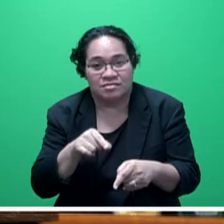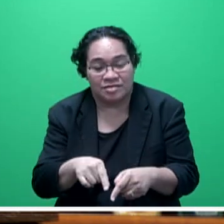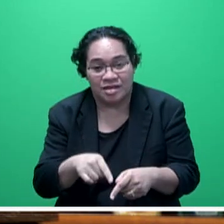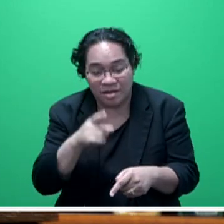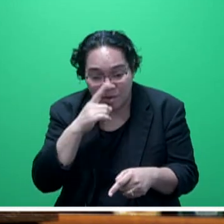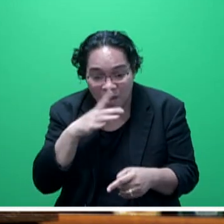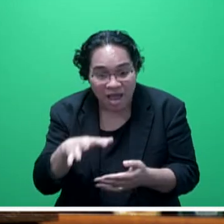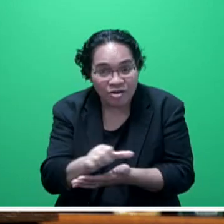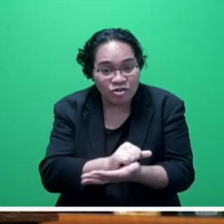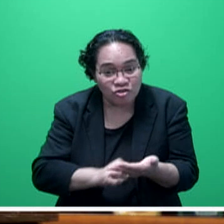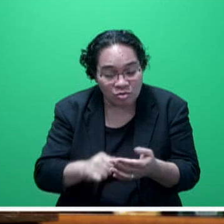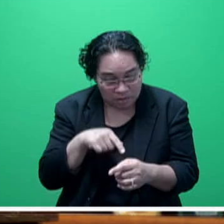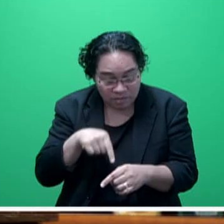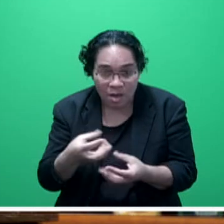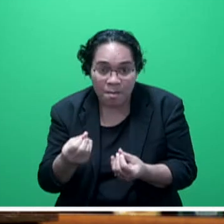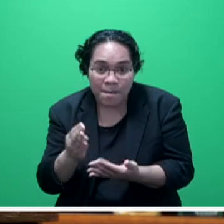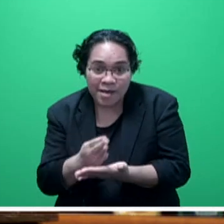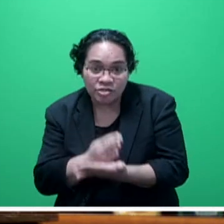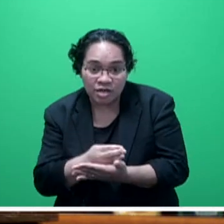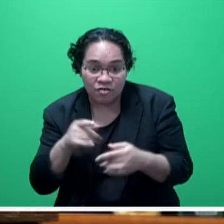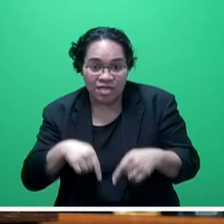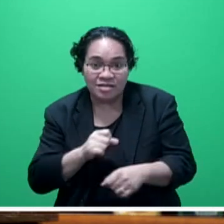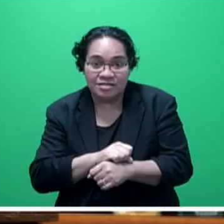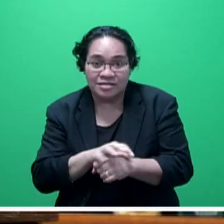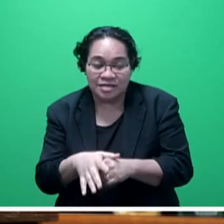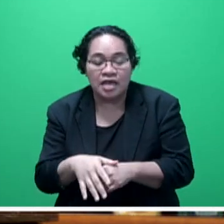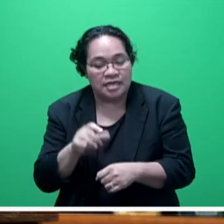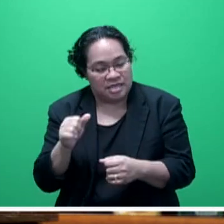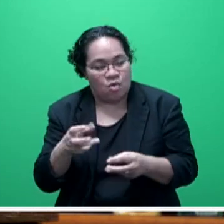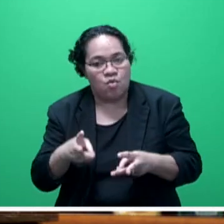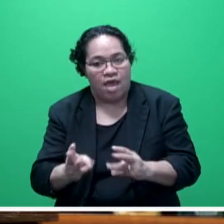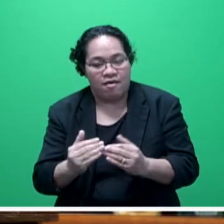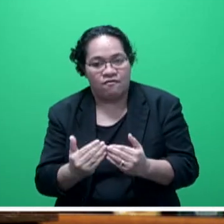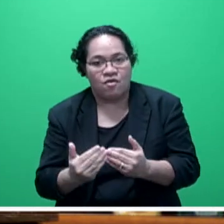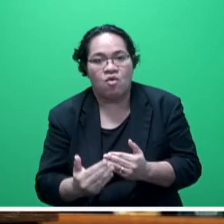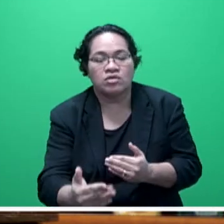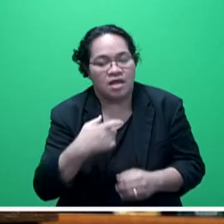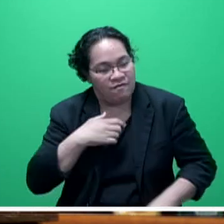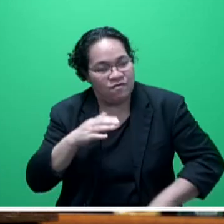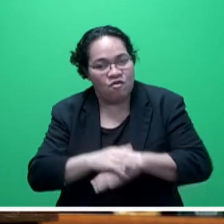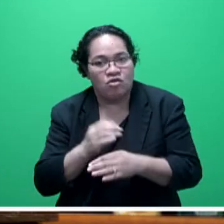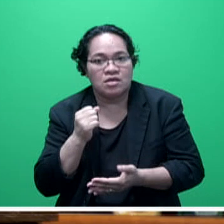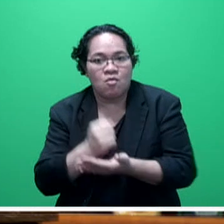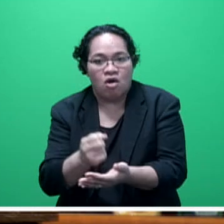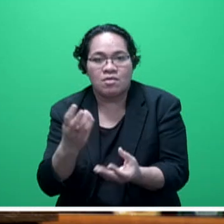and consumer-driven budget during this pandemic is the way forward, and I fully support this budget.